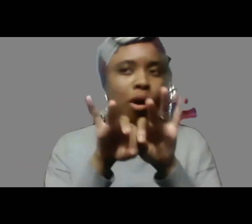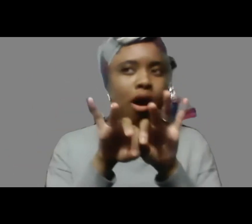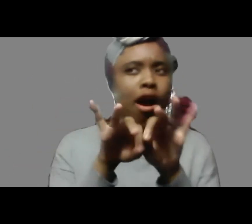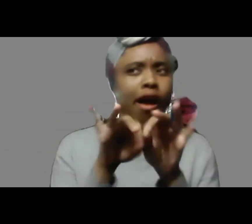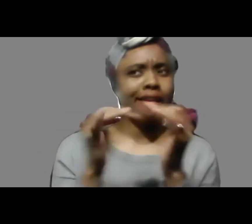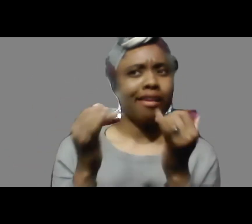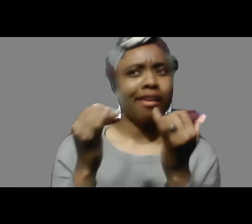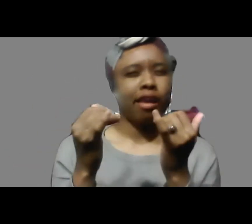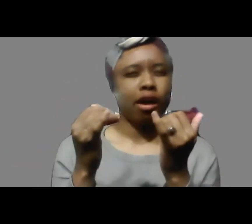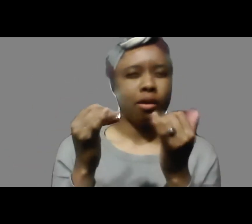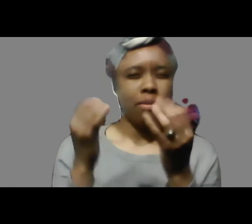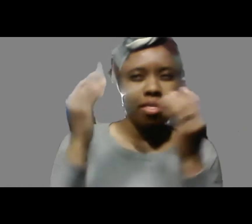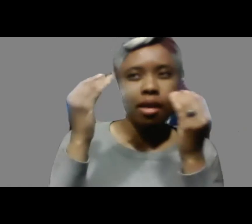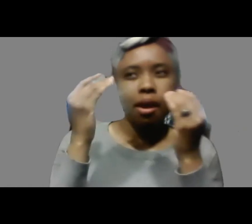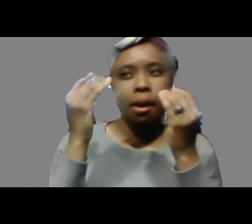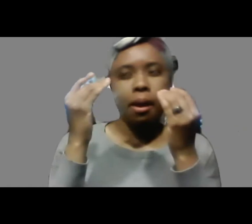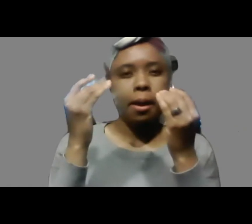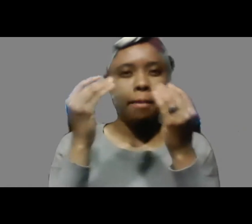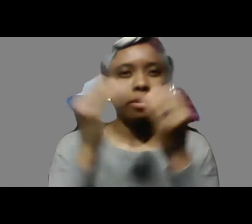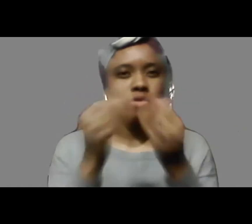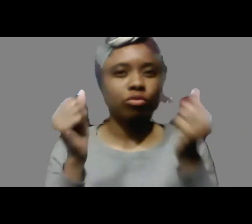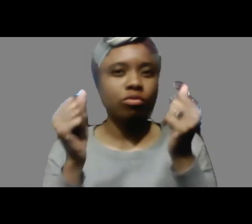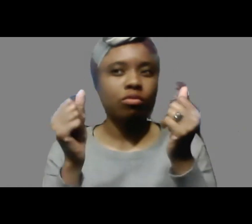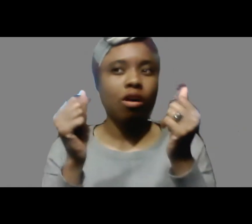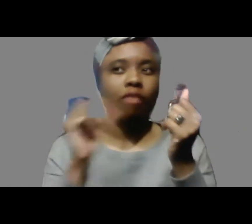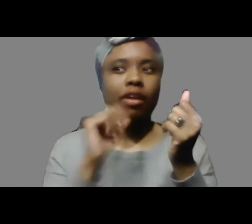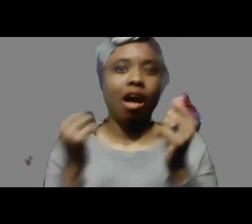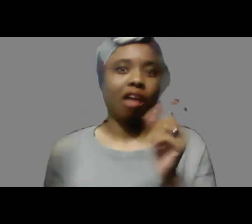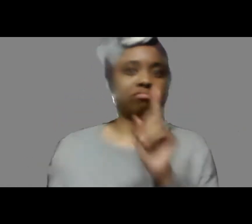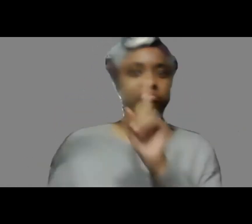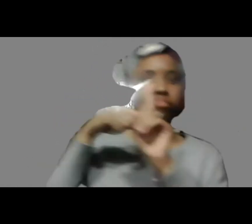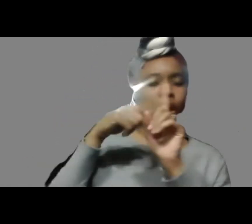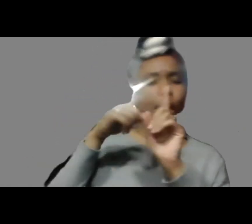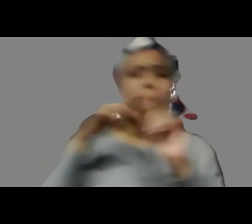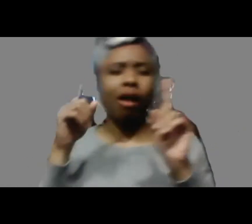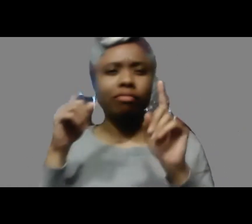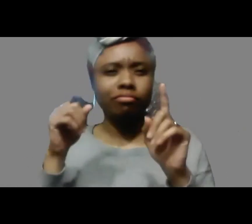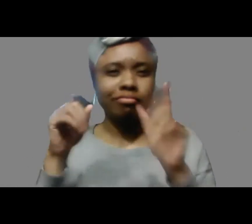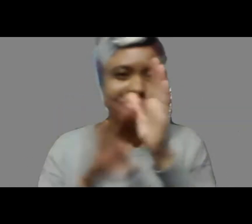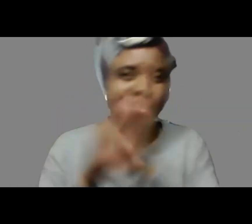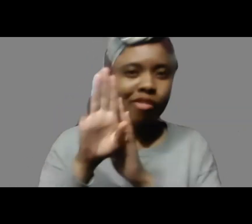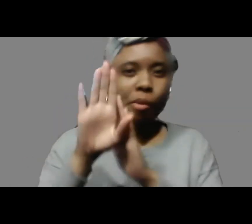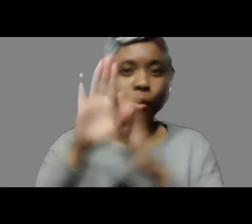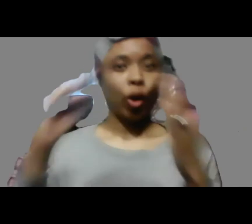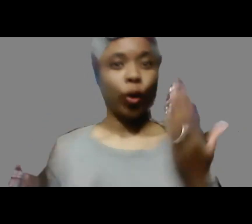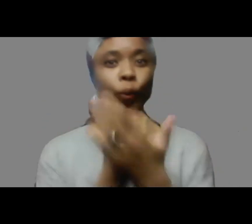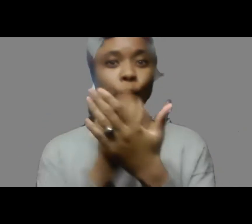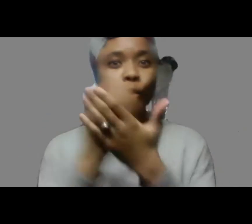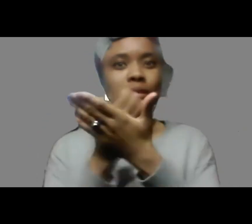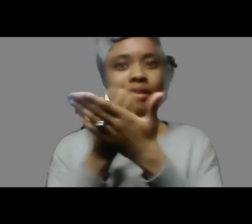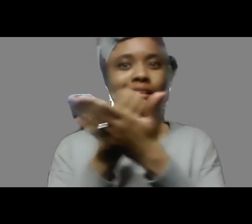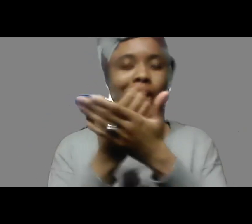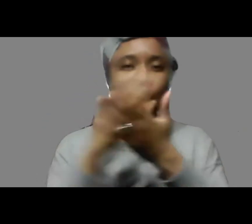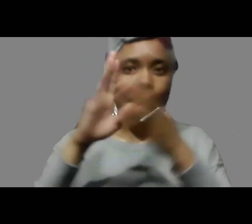when we're thinking about recovery and not going back to how it was, but building a new economy, one that centers